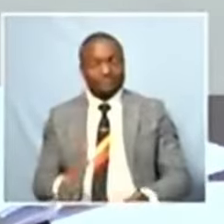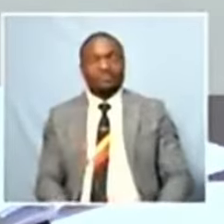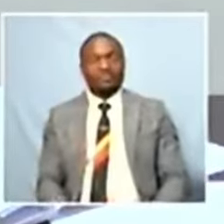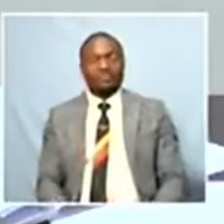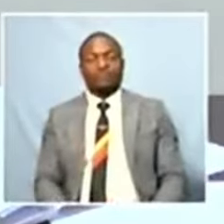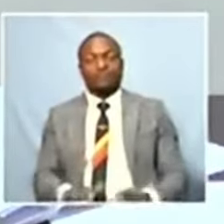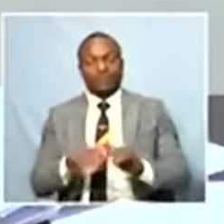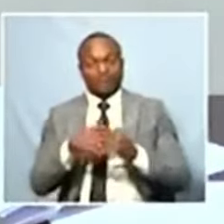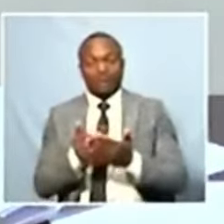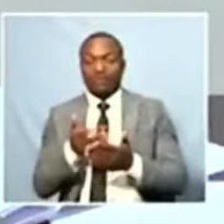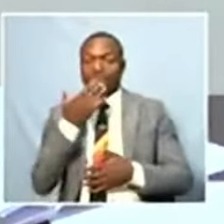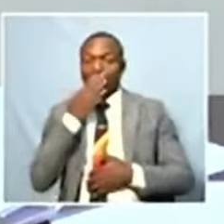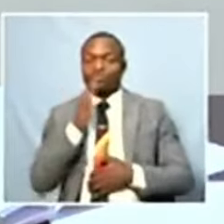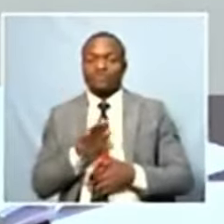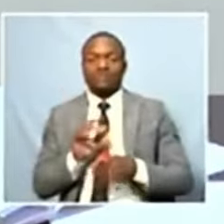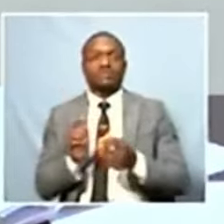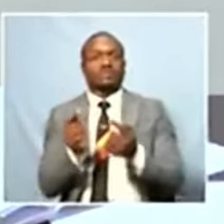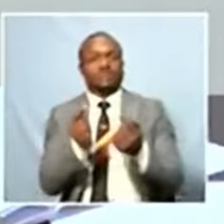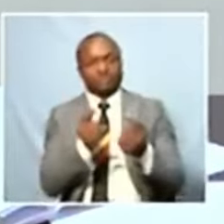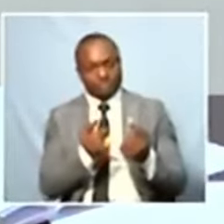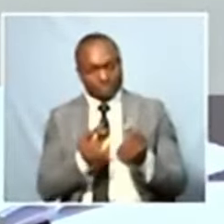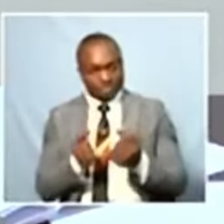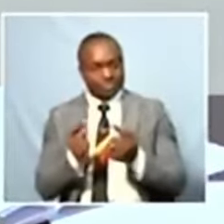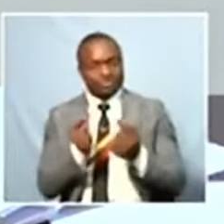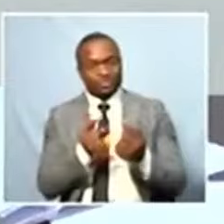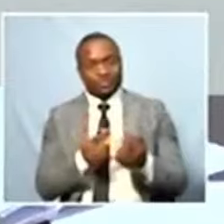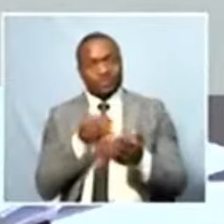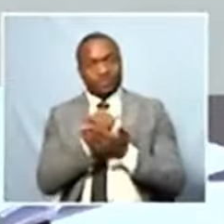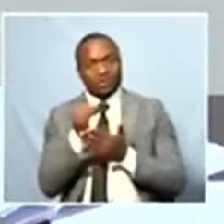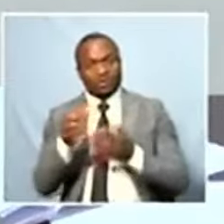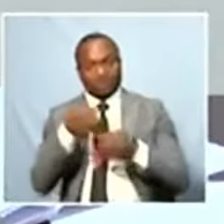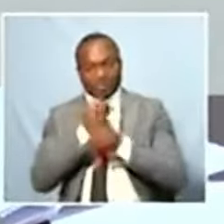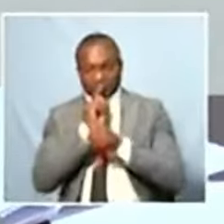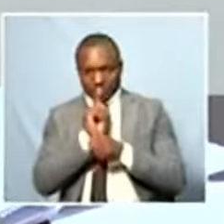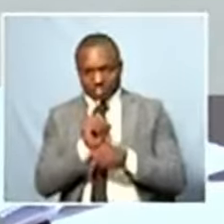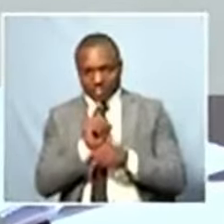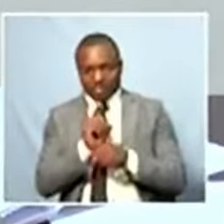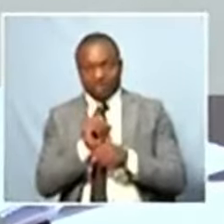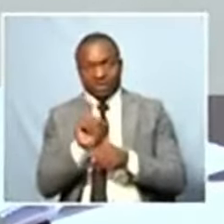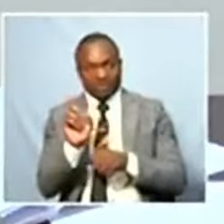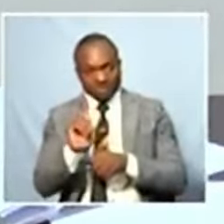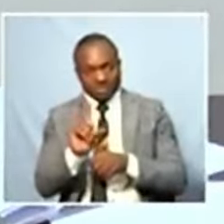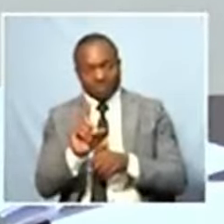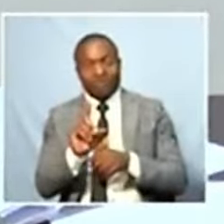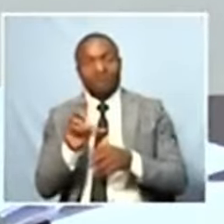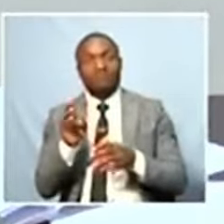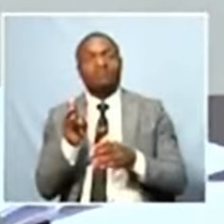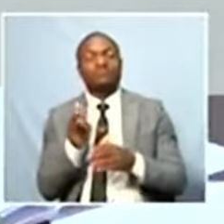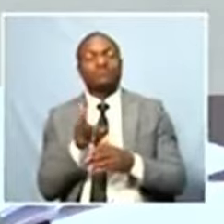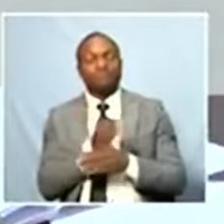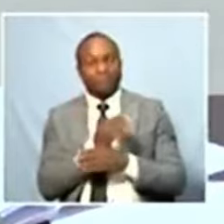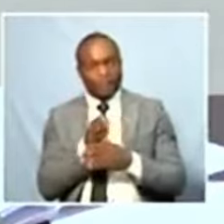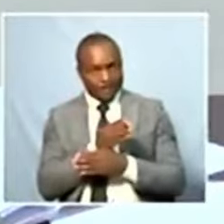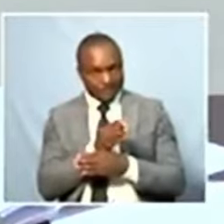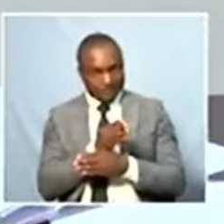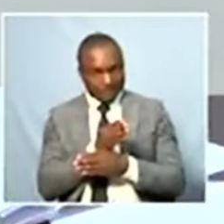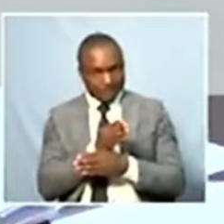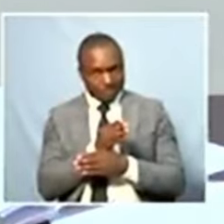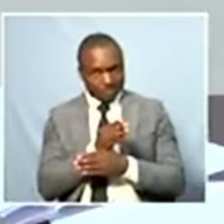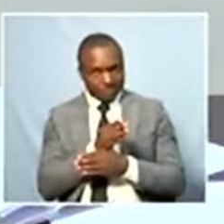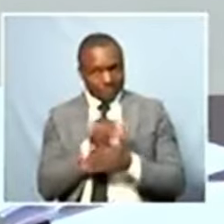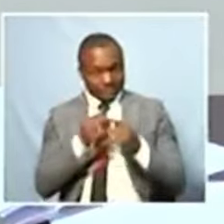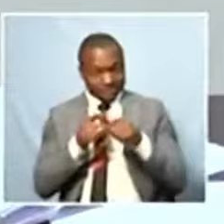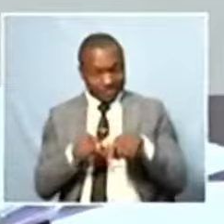That's how bad the situation has been. So the whole issue is to make sure that where a transaction that is of interest to the revenue authority takes